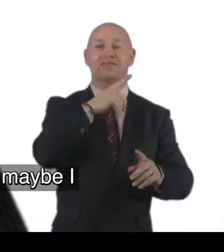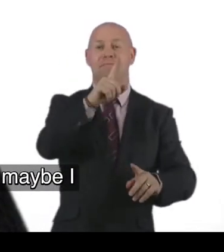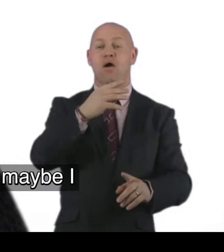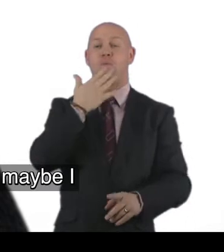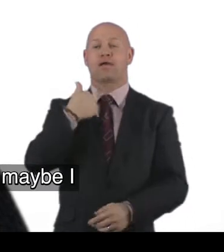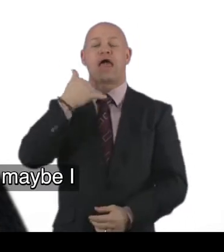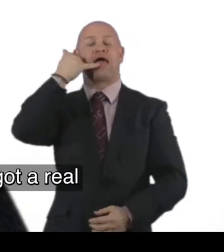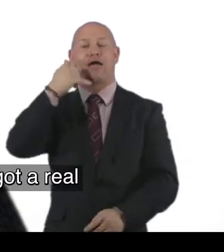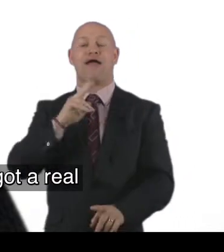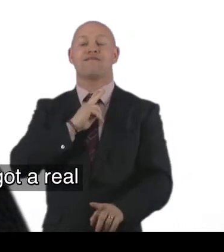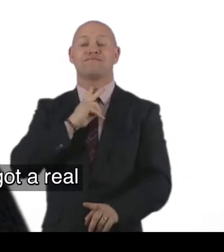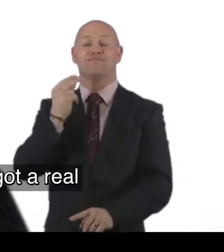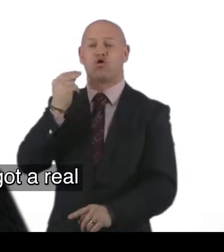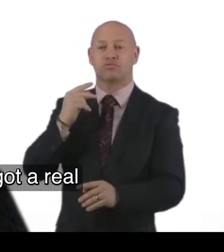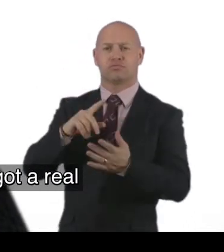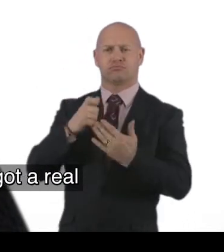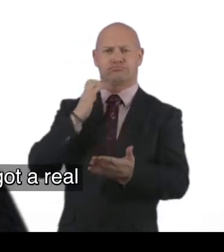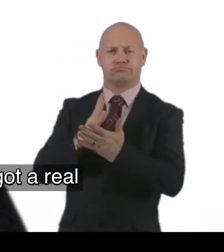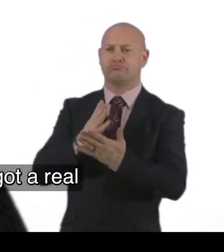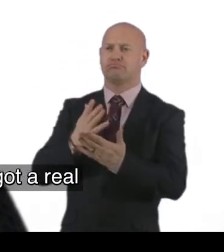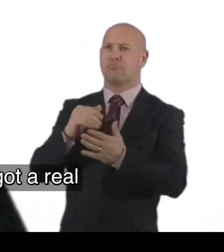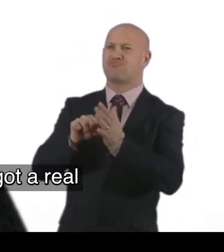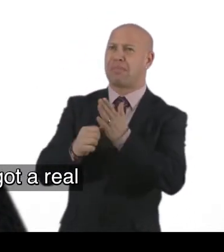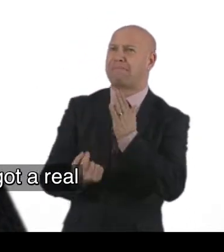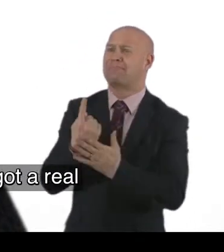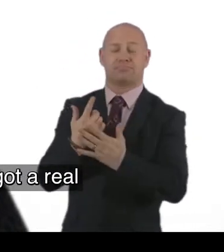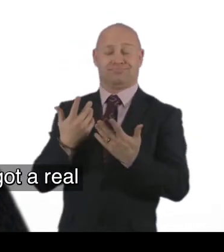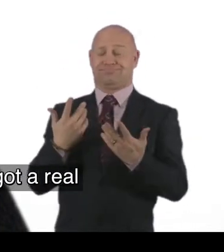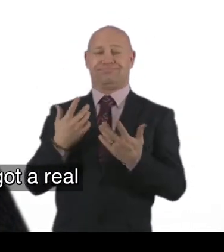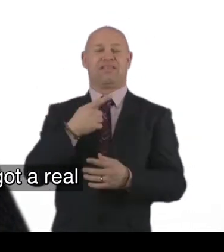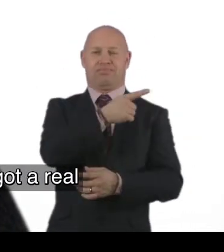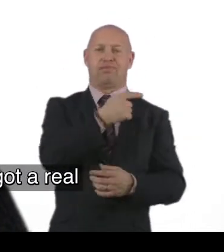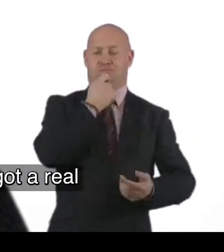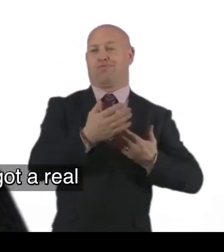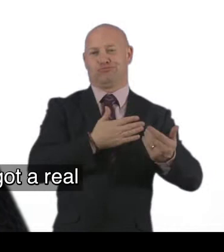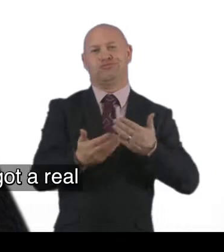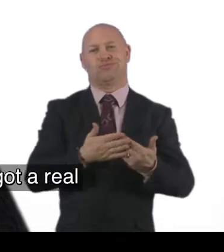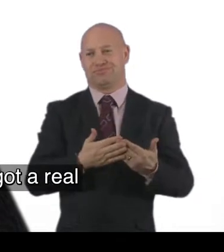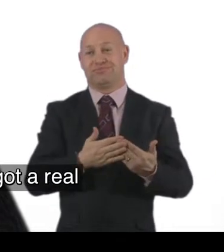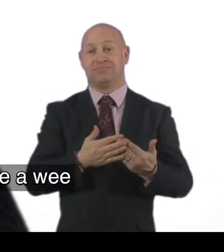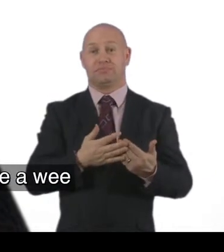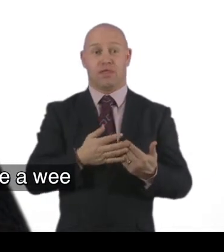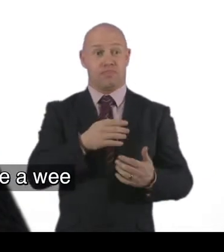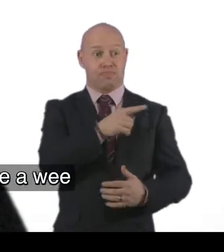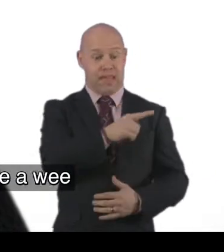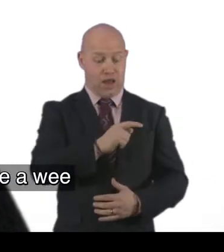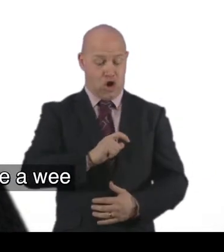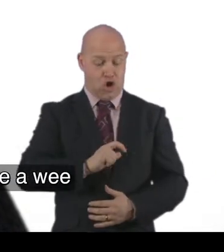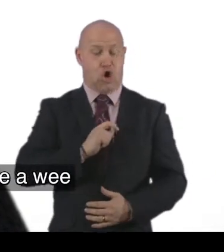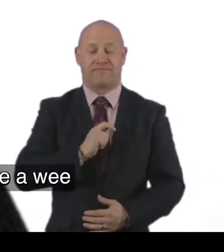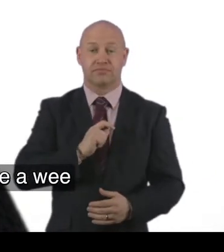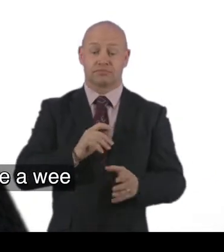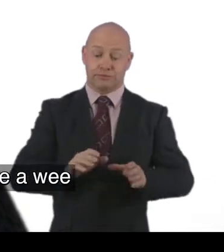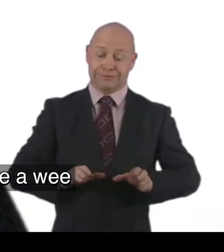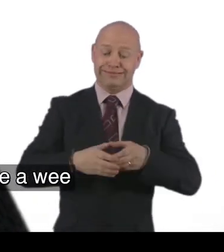to face, but when the voice comes on the phone or I've got a real problem, I know that they'll fix it. And to have